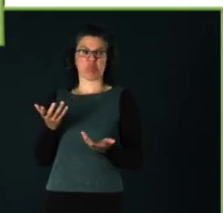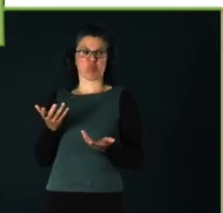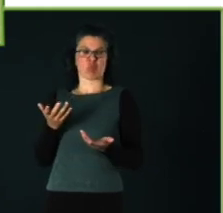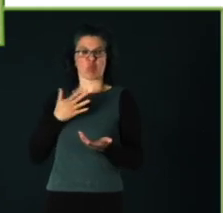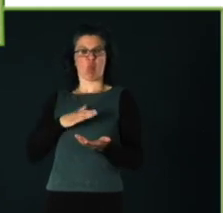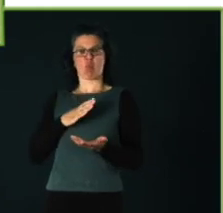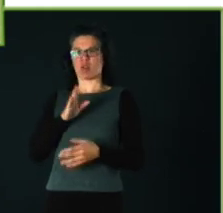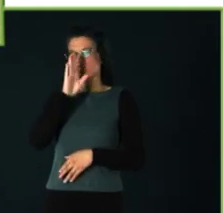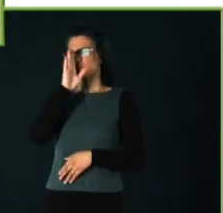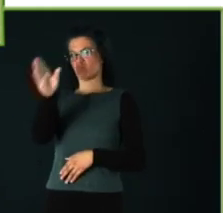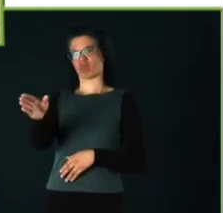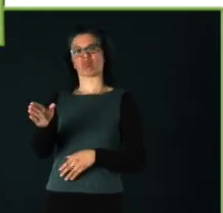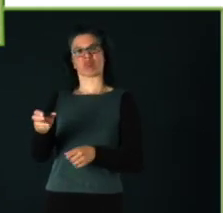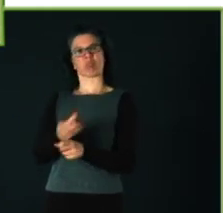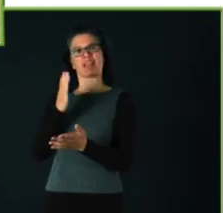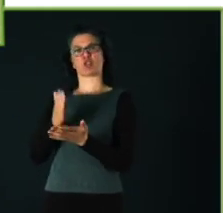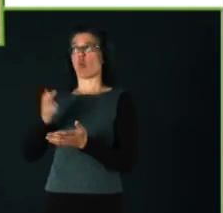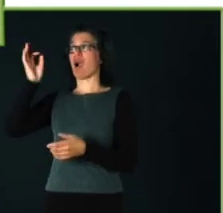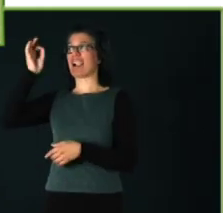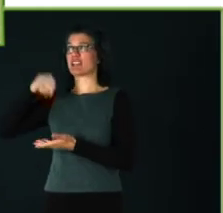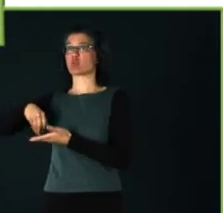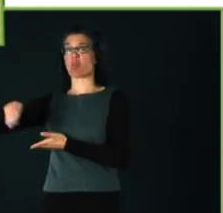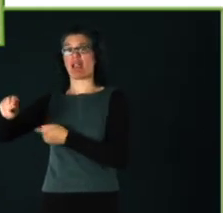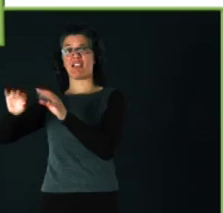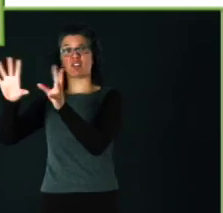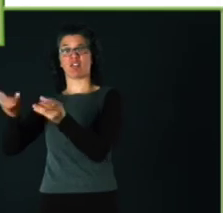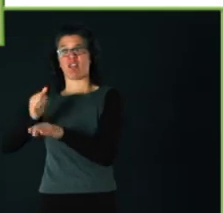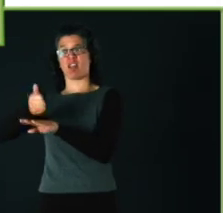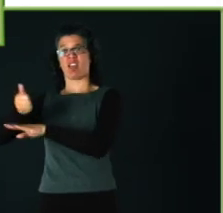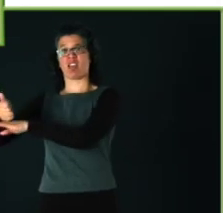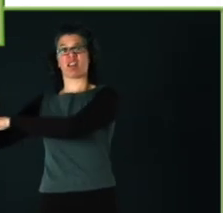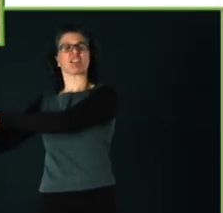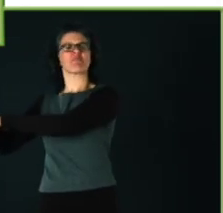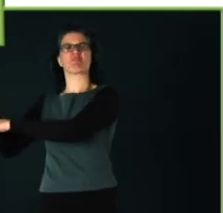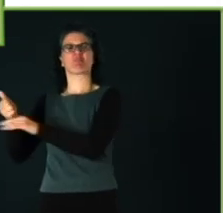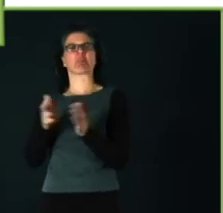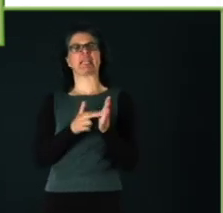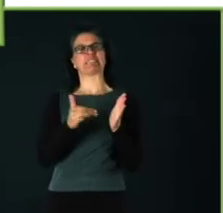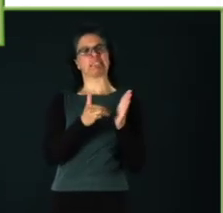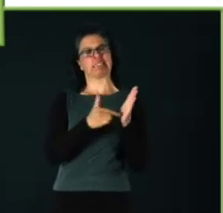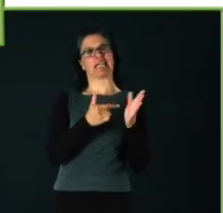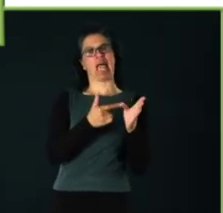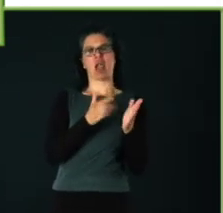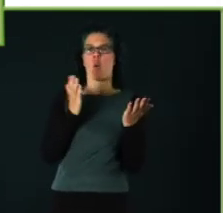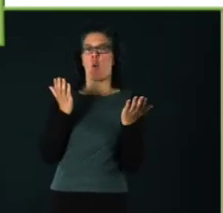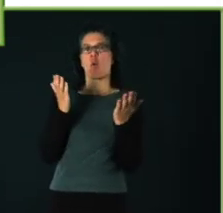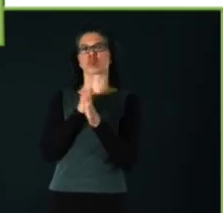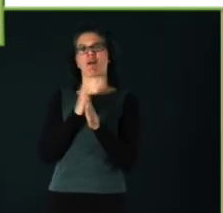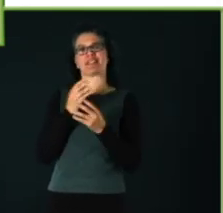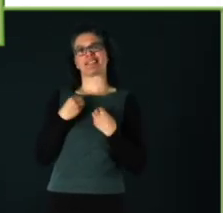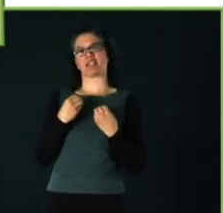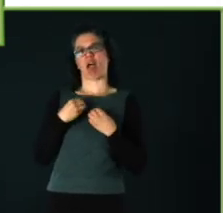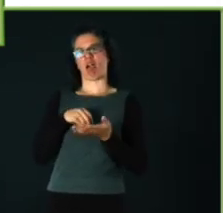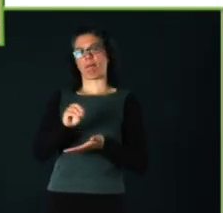make sure that the council's not paying and either NZTO paying or private sector. This is Portland